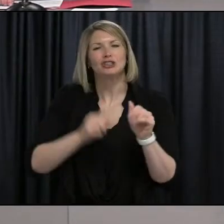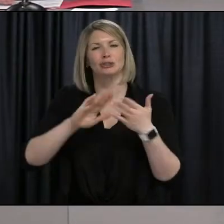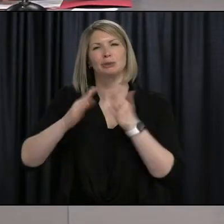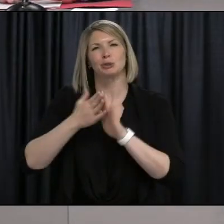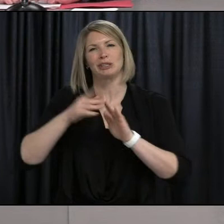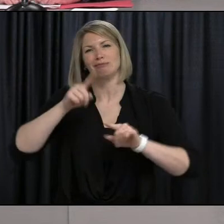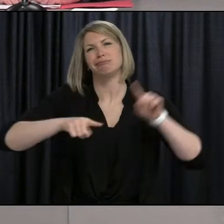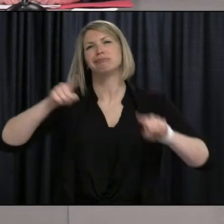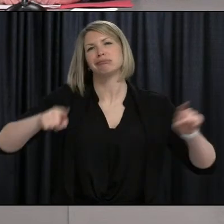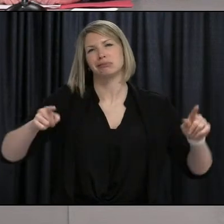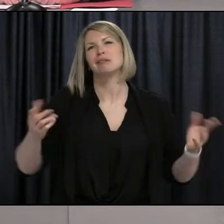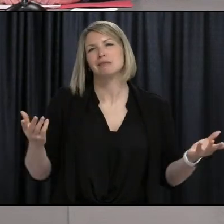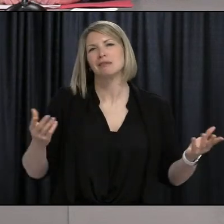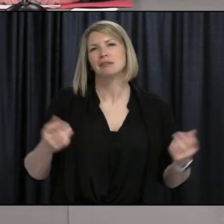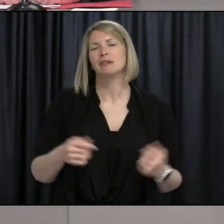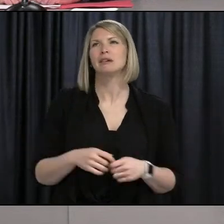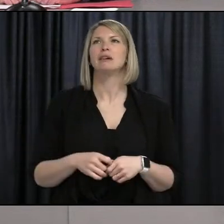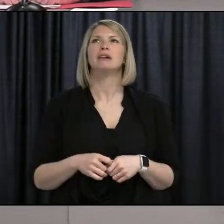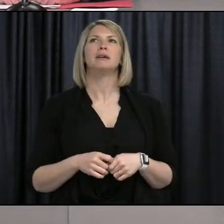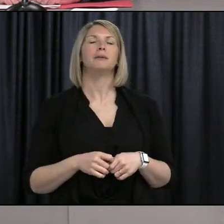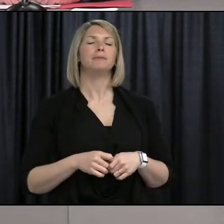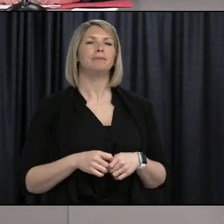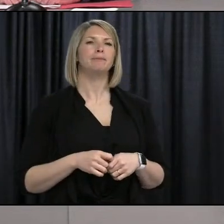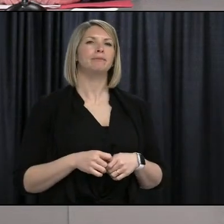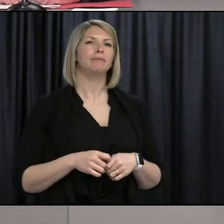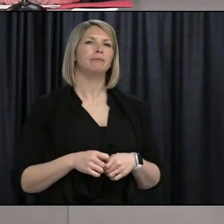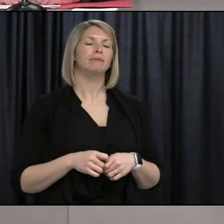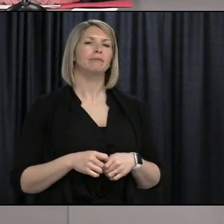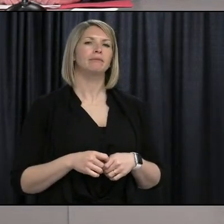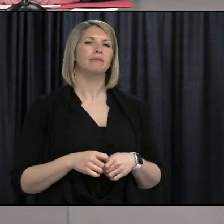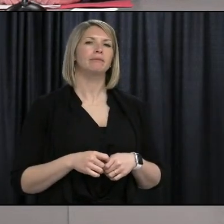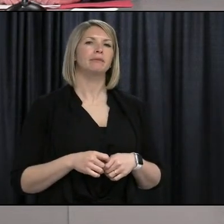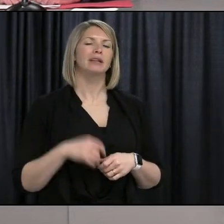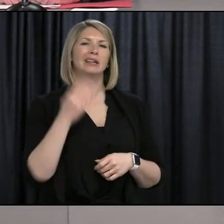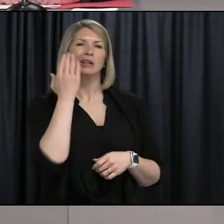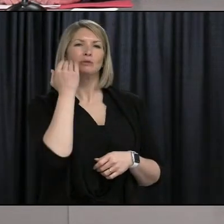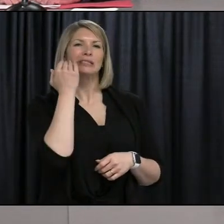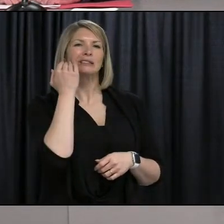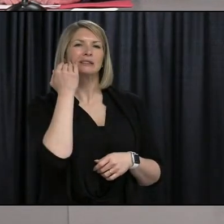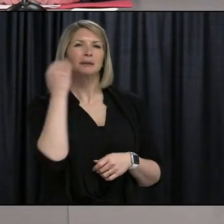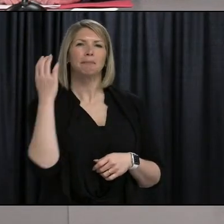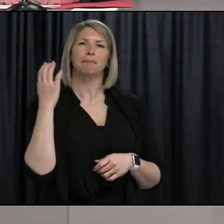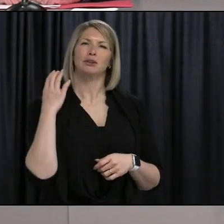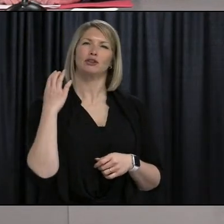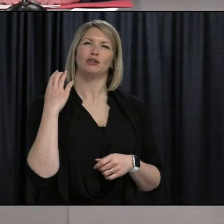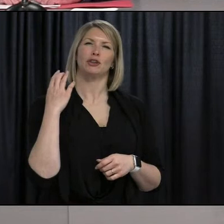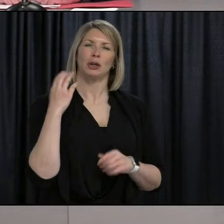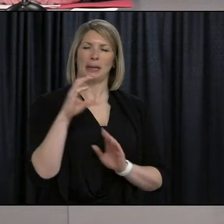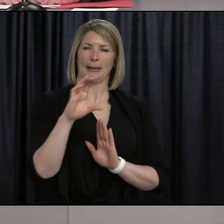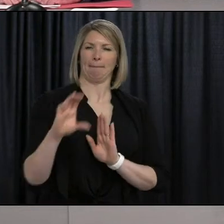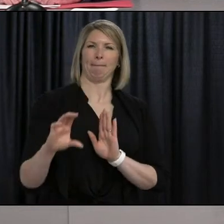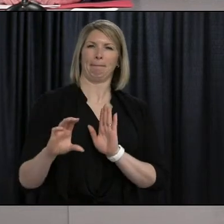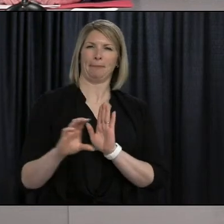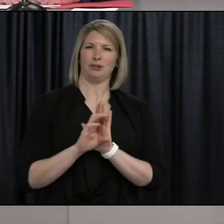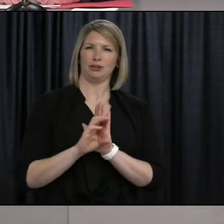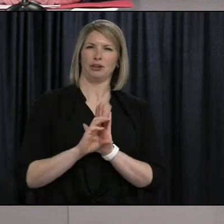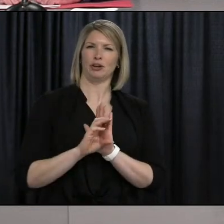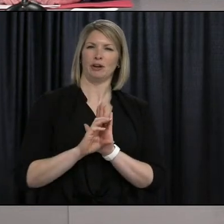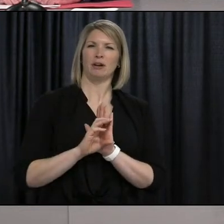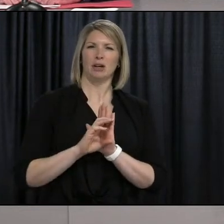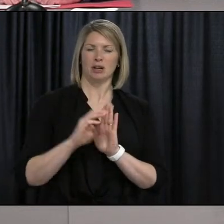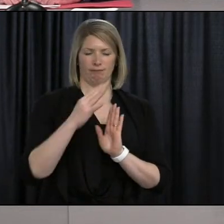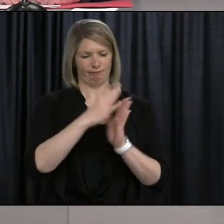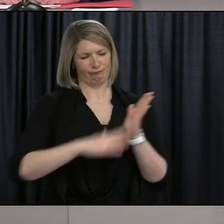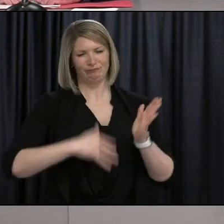And just to add to a note, Minister Heggie, you had tweeted out a picture of the vaccination by age grouping. Just wondering if that can be